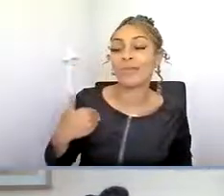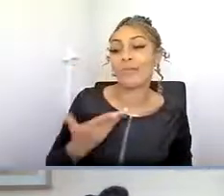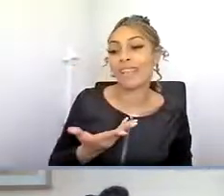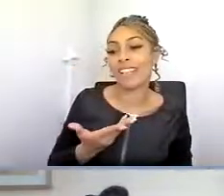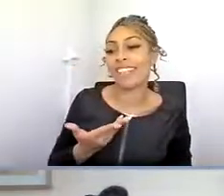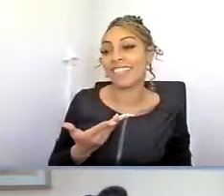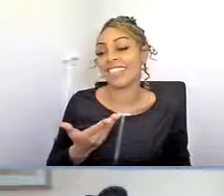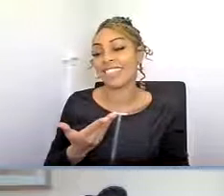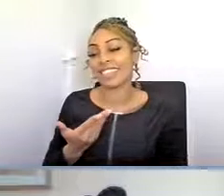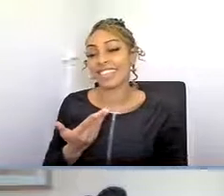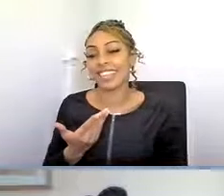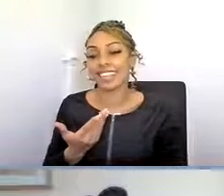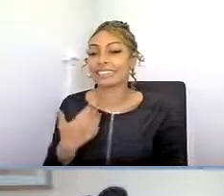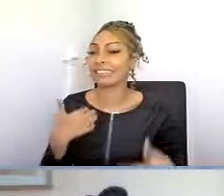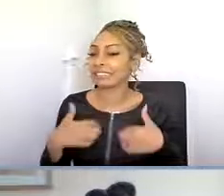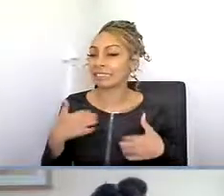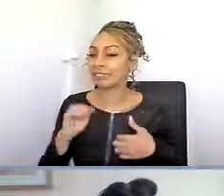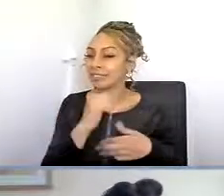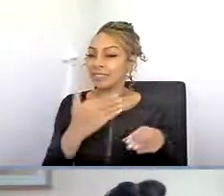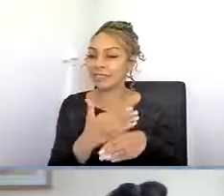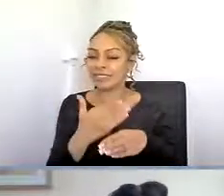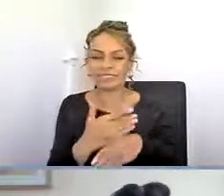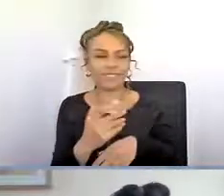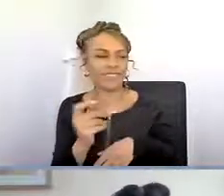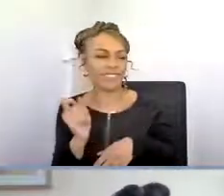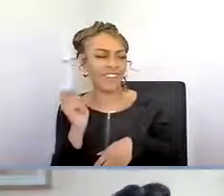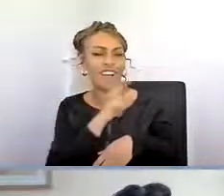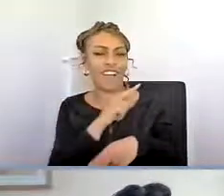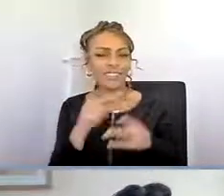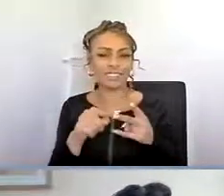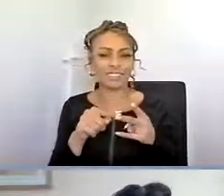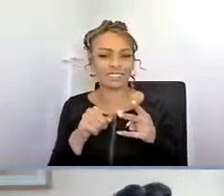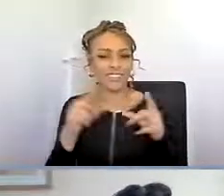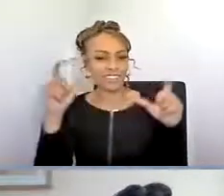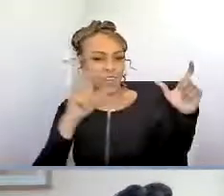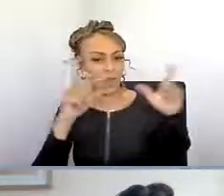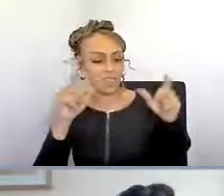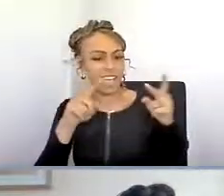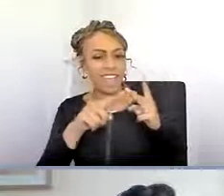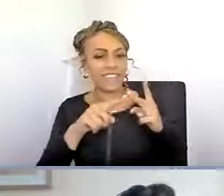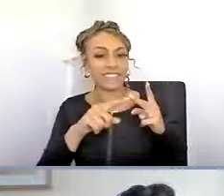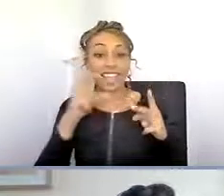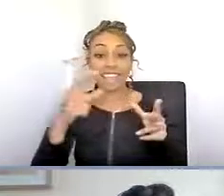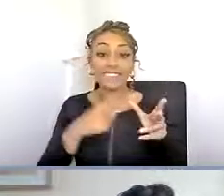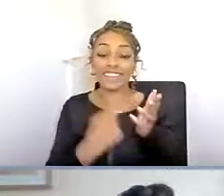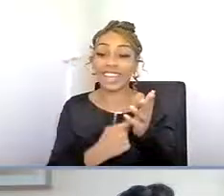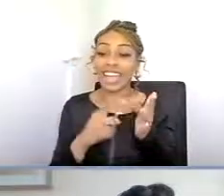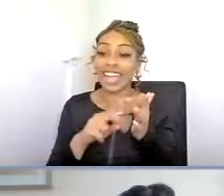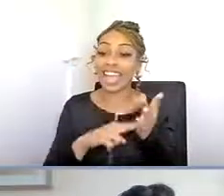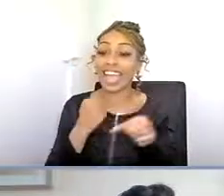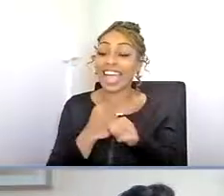so interesting about this work is it's almost at odds of photographs of Carrington, where